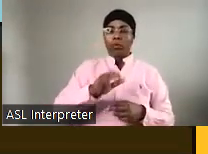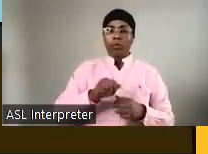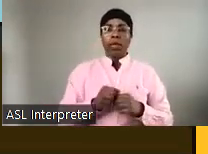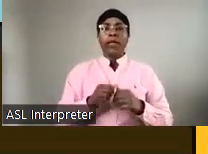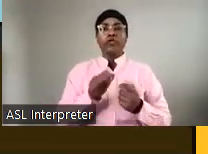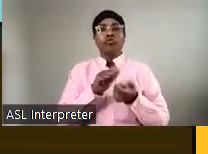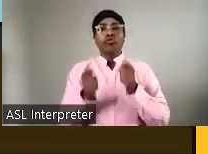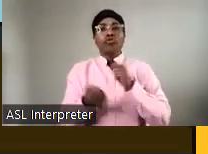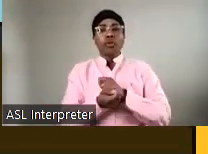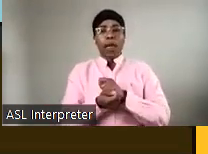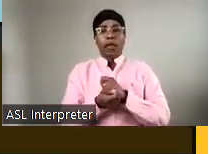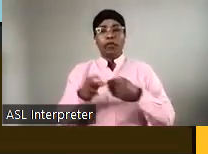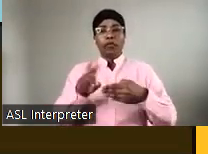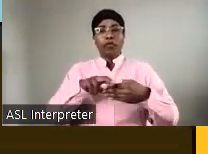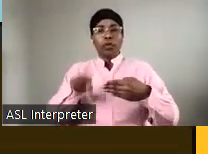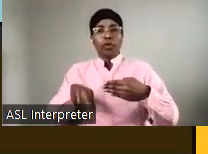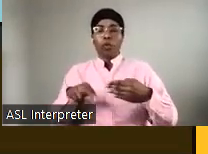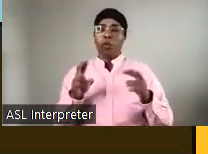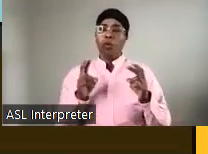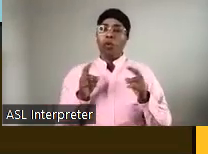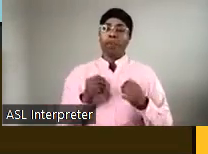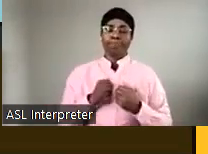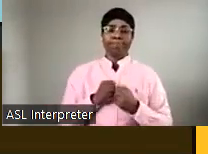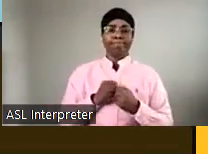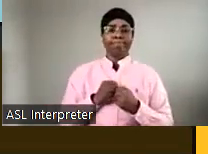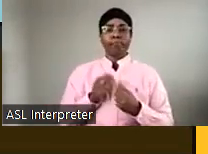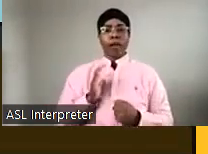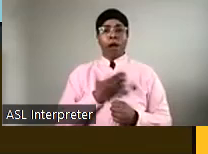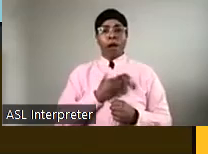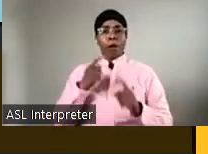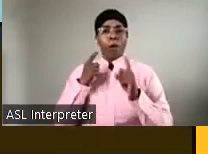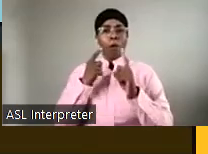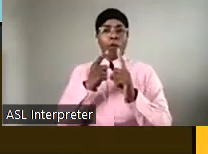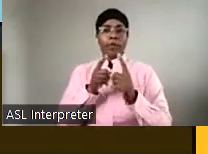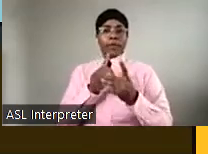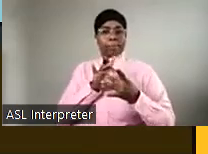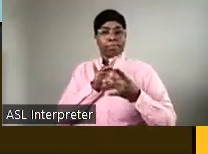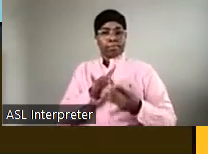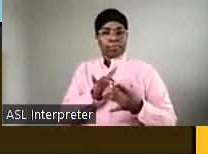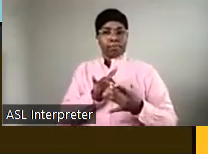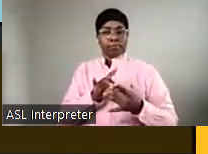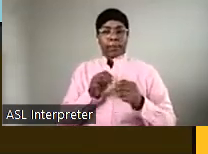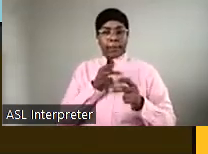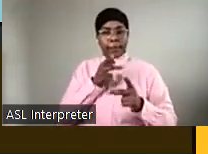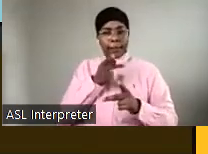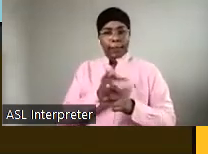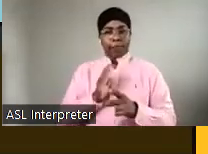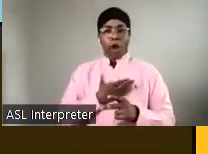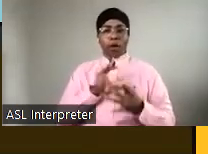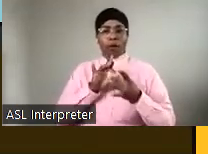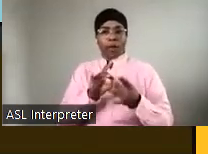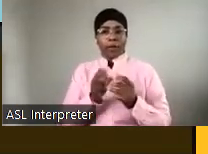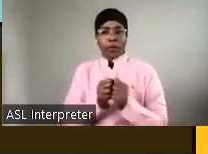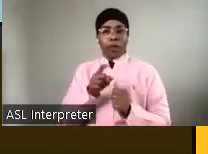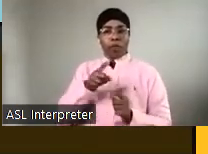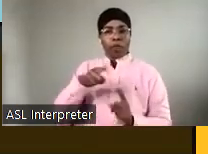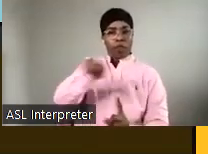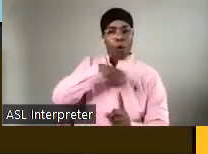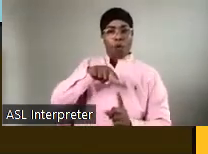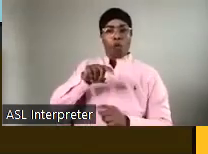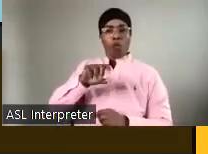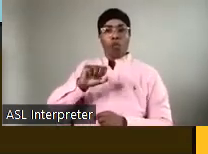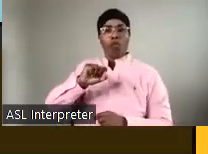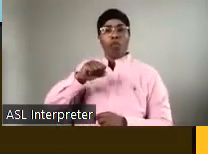trajectory and help us maintain connections to some of these species. And it's really hard to overstate how important it